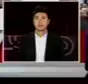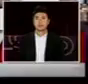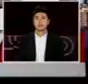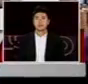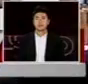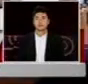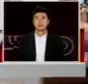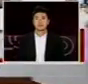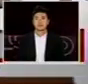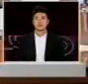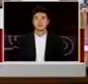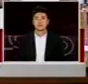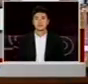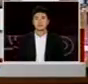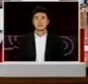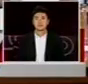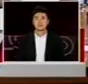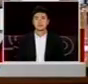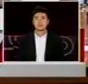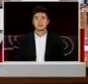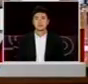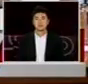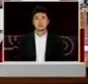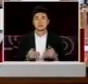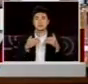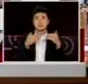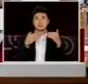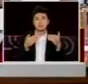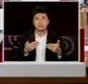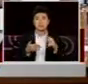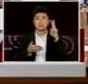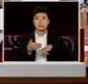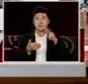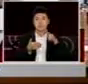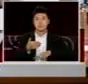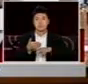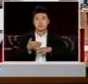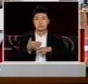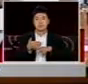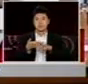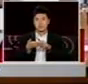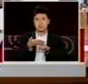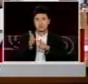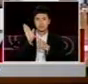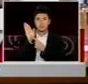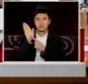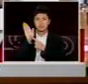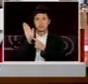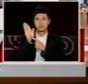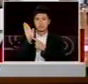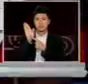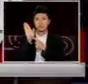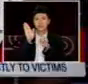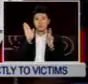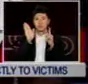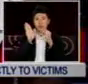I'm just returning. All right. May I proceed and read into the records a description of the